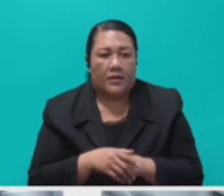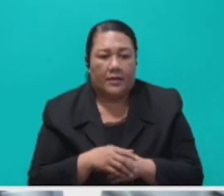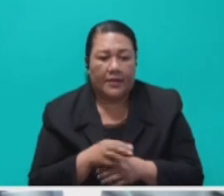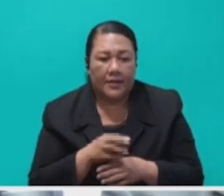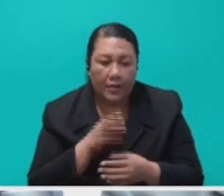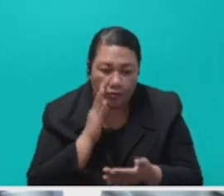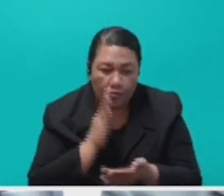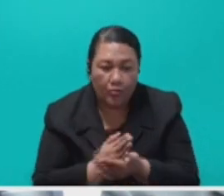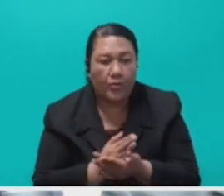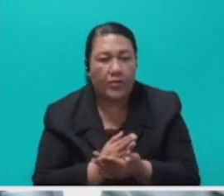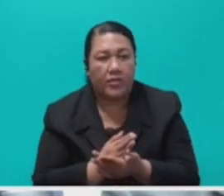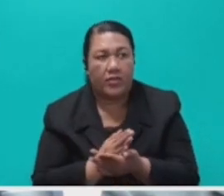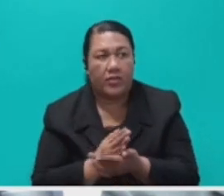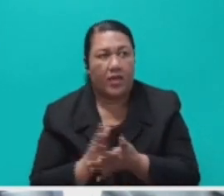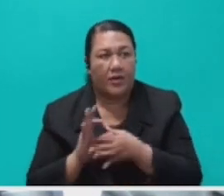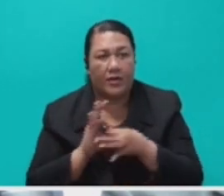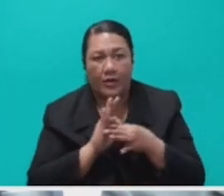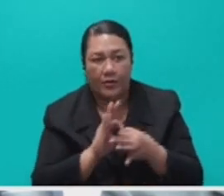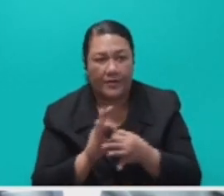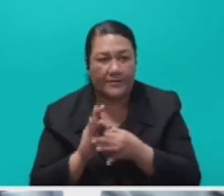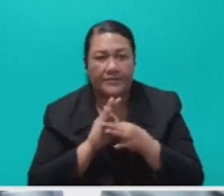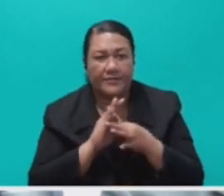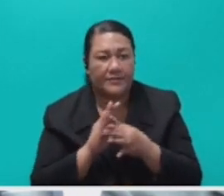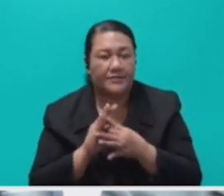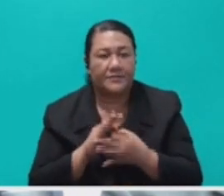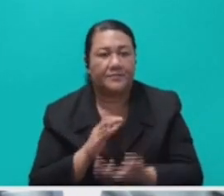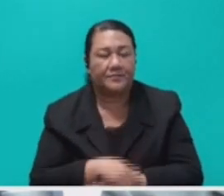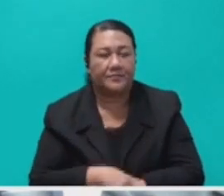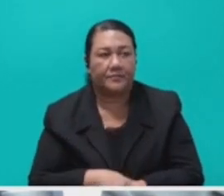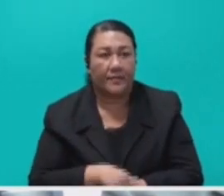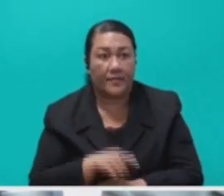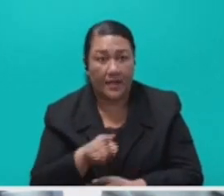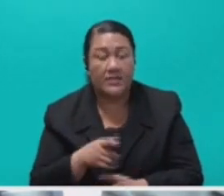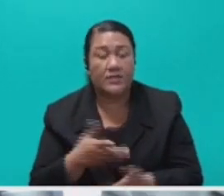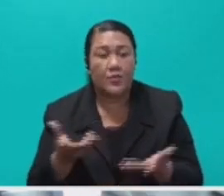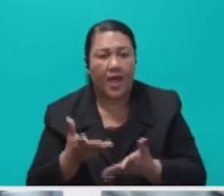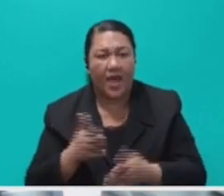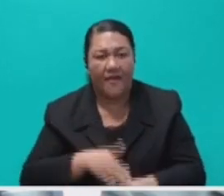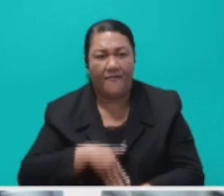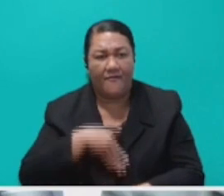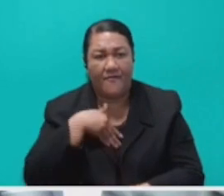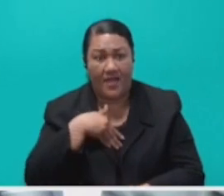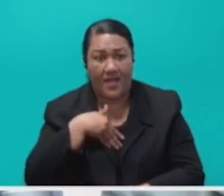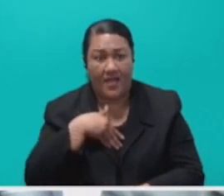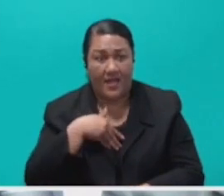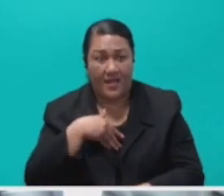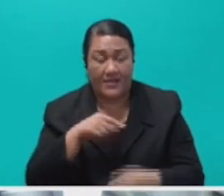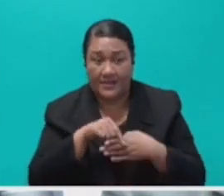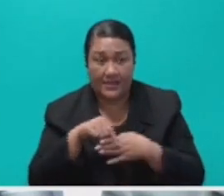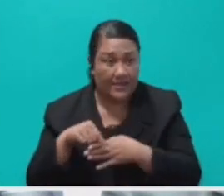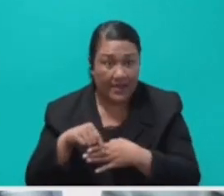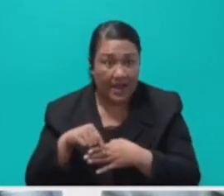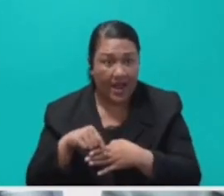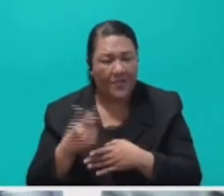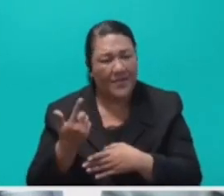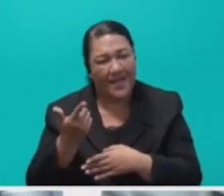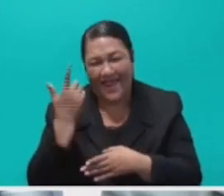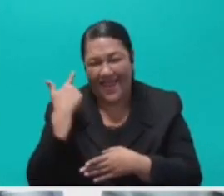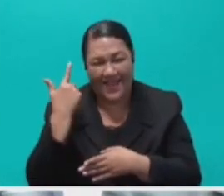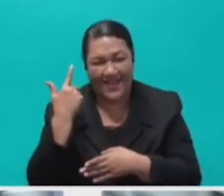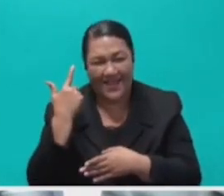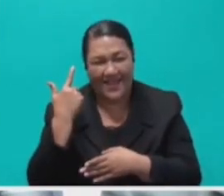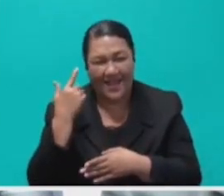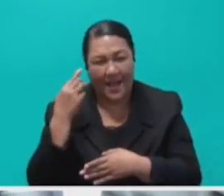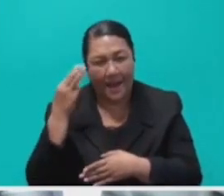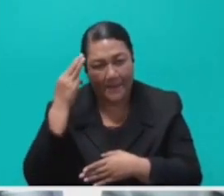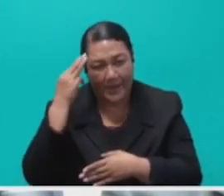And this is where I feel that as leaders, we lack maturity. We are